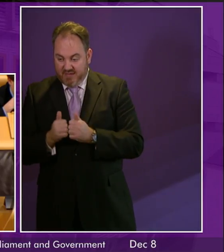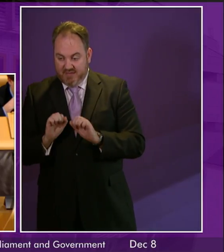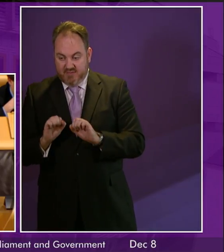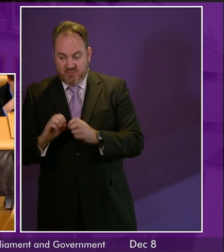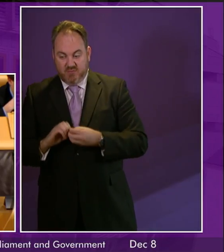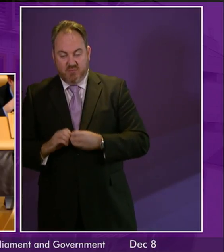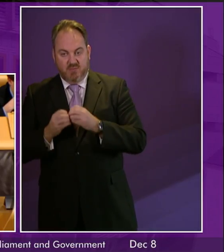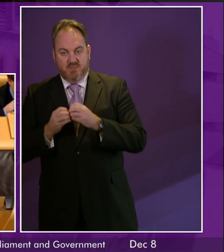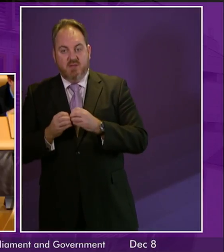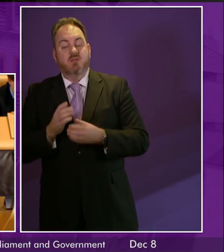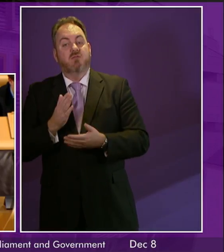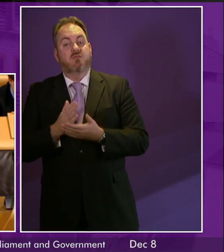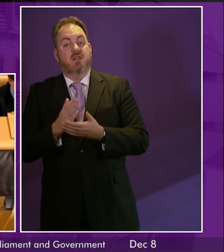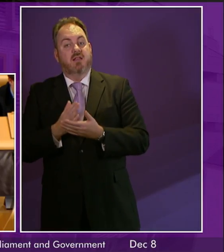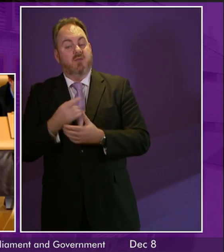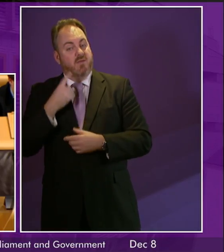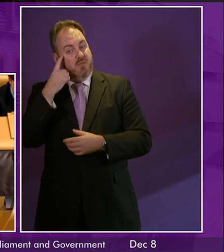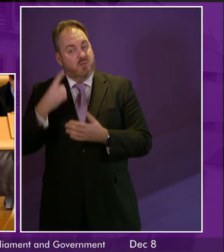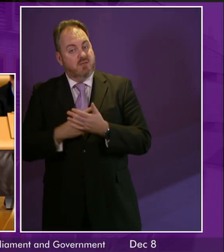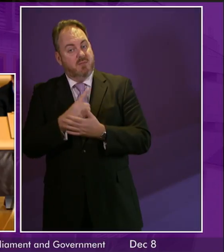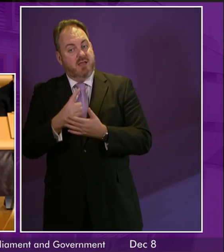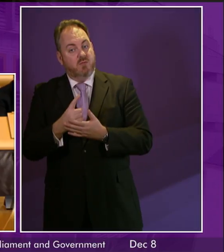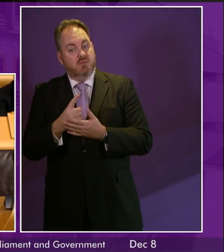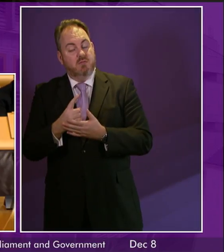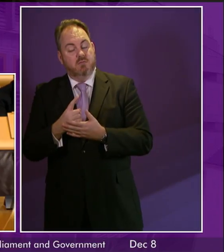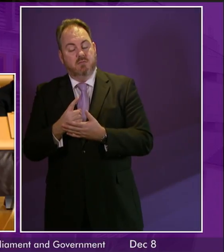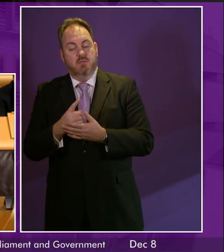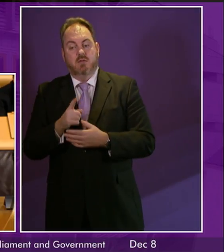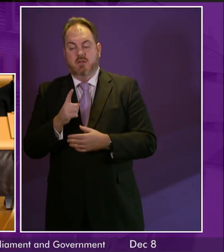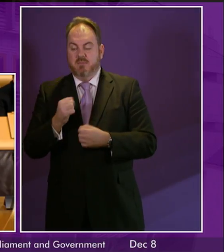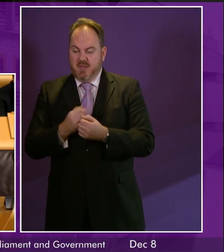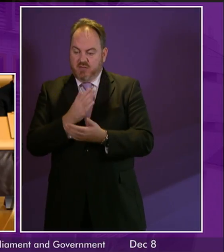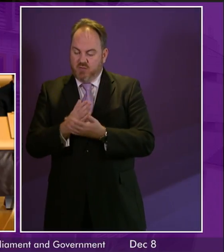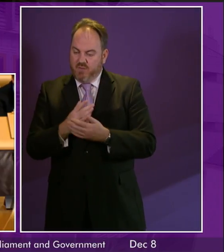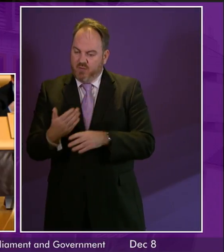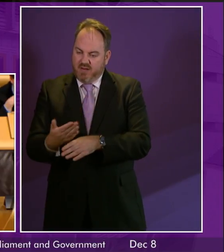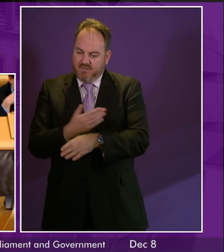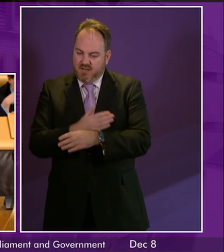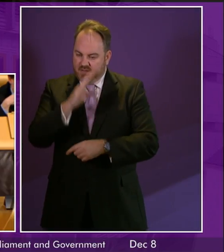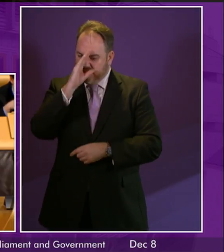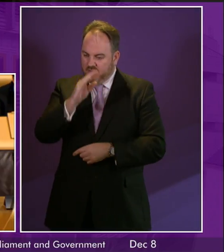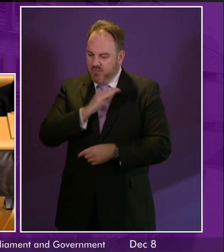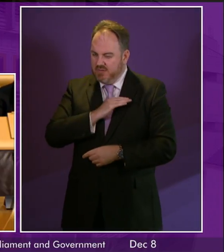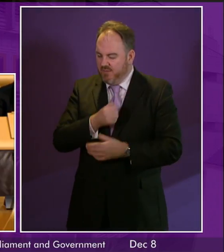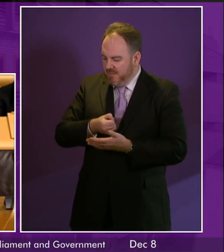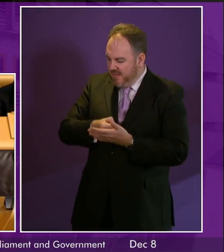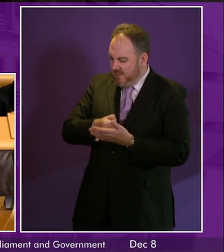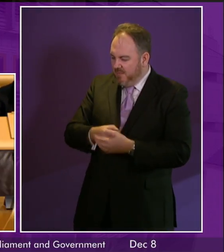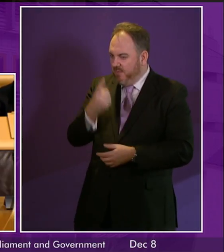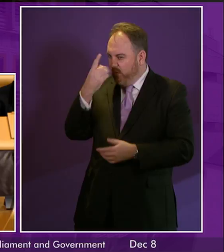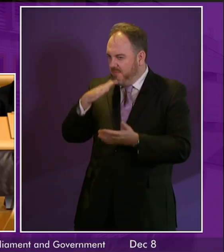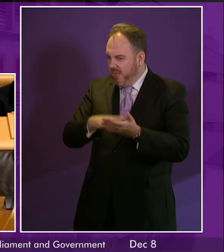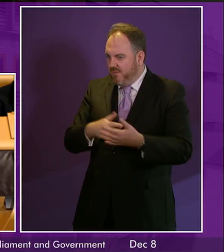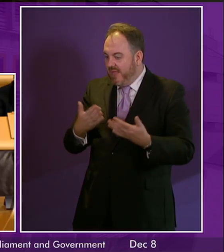Government to provide to the relevant Committee of Parliament, as far as practical, advance written notice of at least 1 month prior to the schedule of